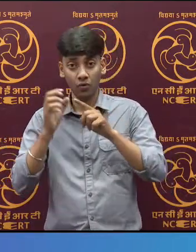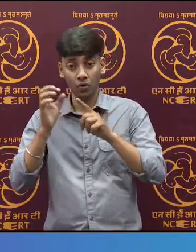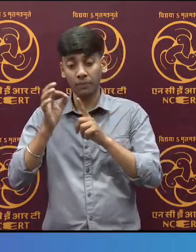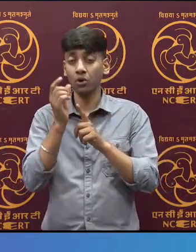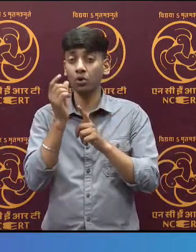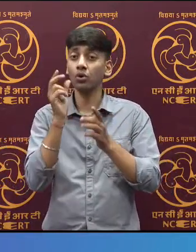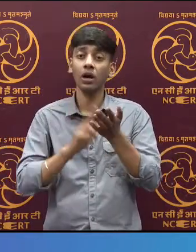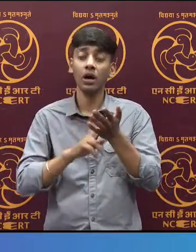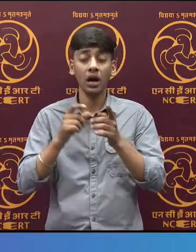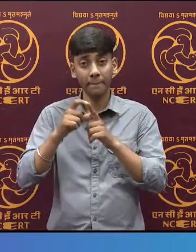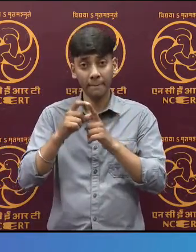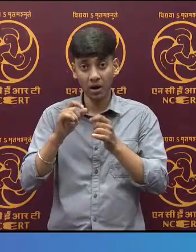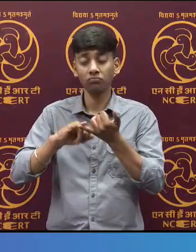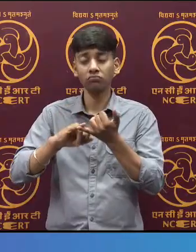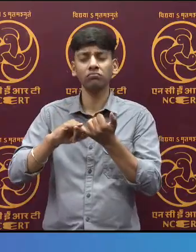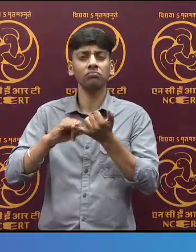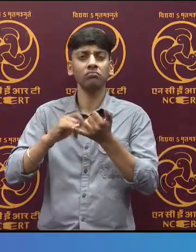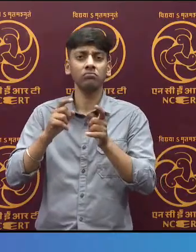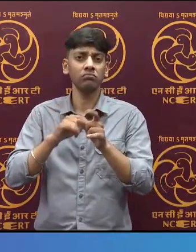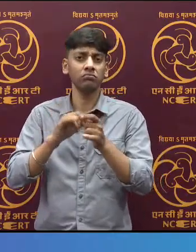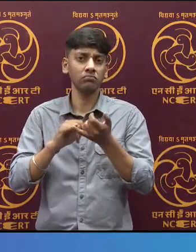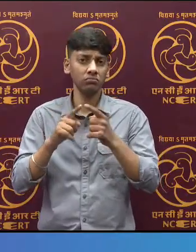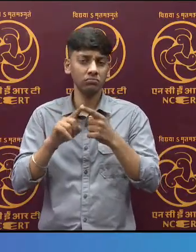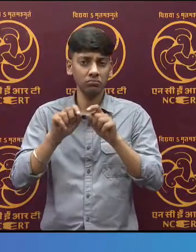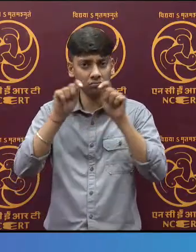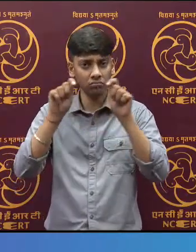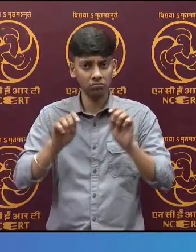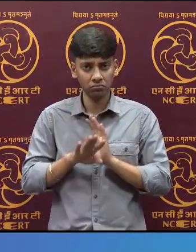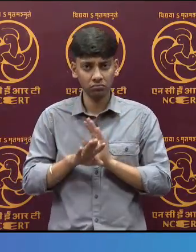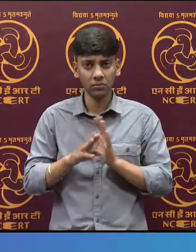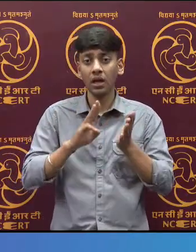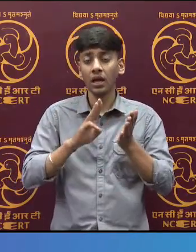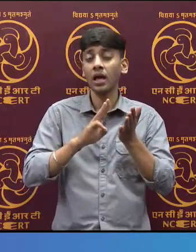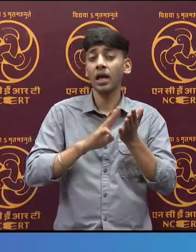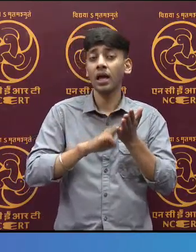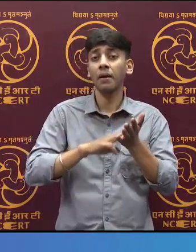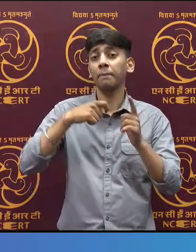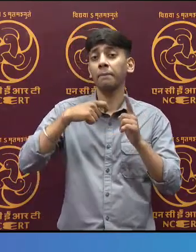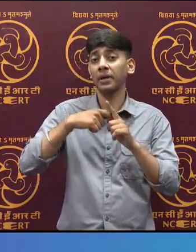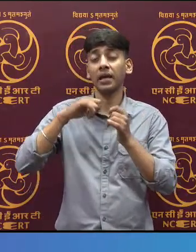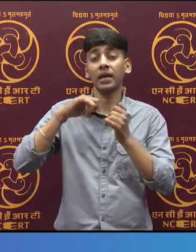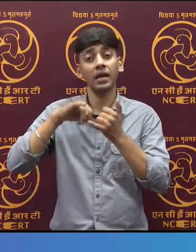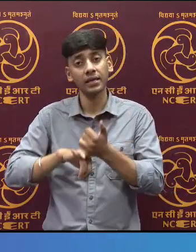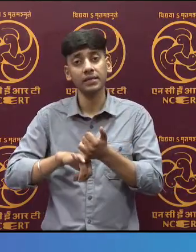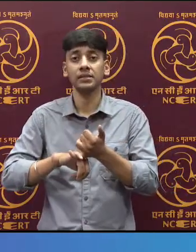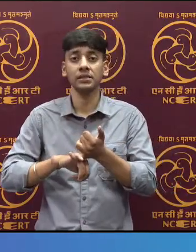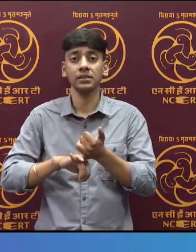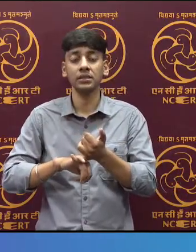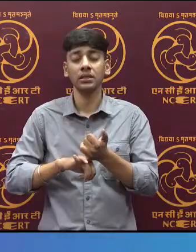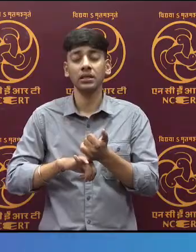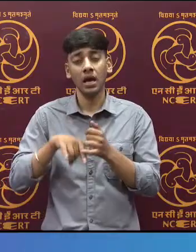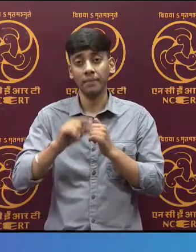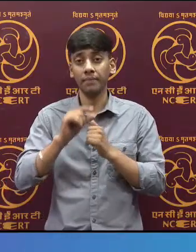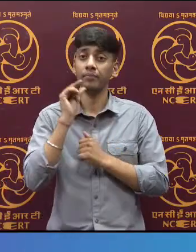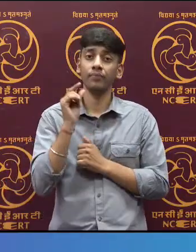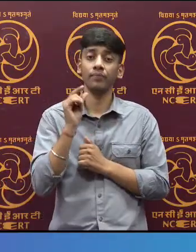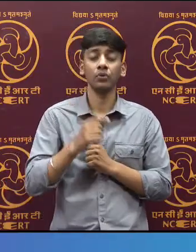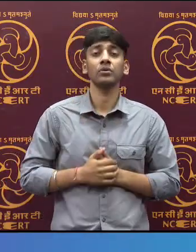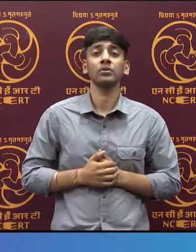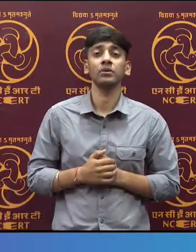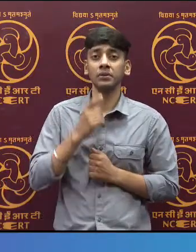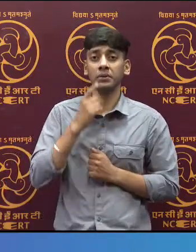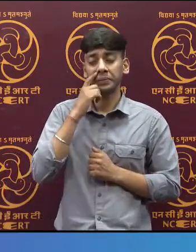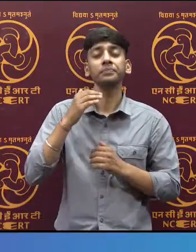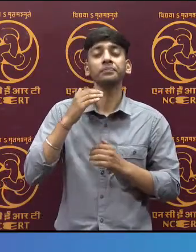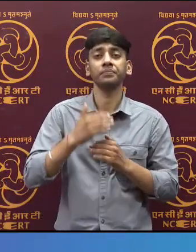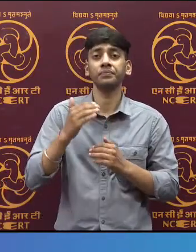one of the systems, and nowadays we use MKS system only. Okay, thank you so much, ma'am. So can we move ahead? Yes, topic? sure,